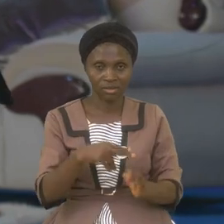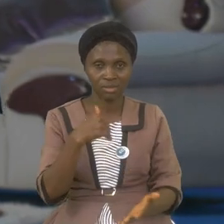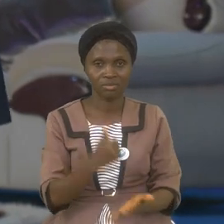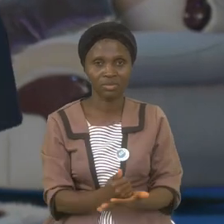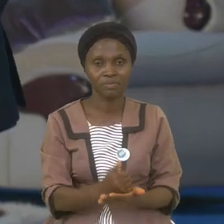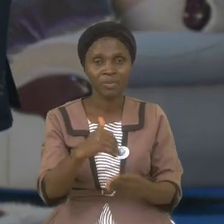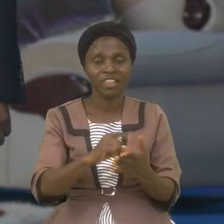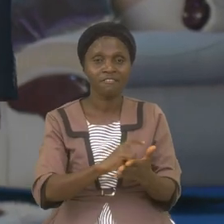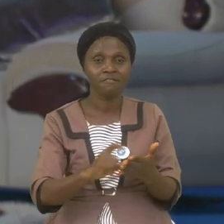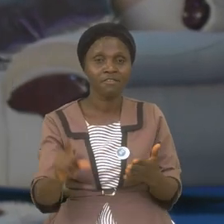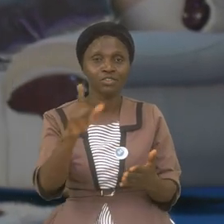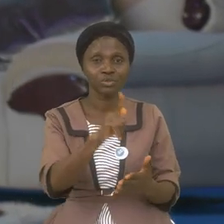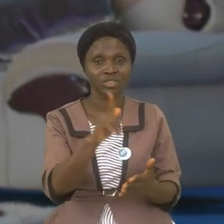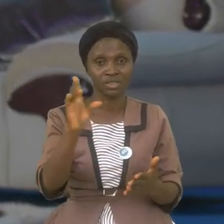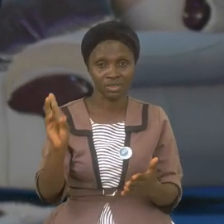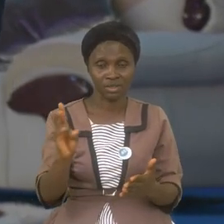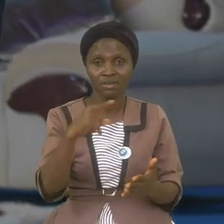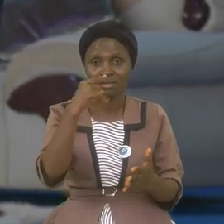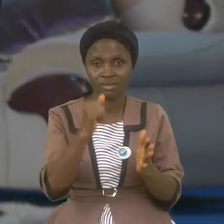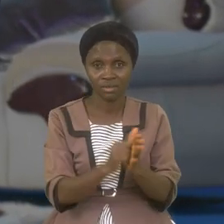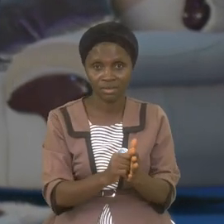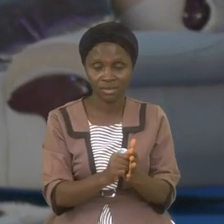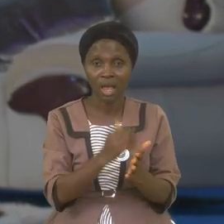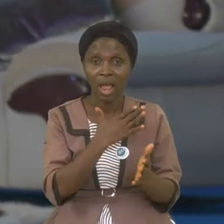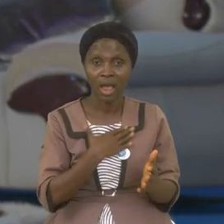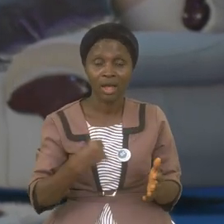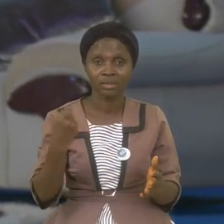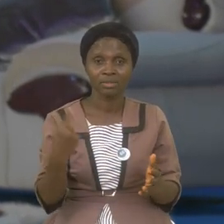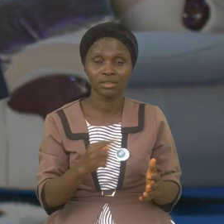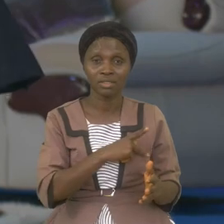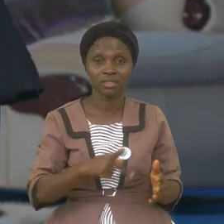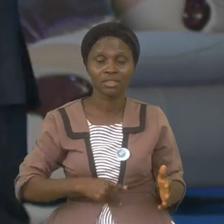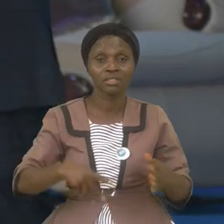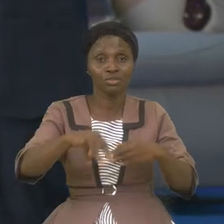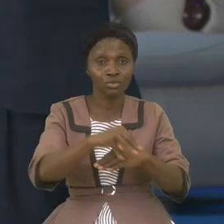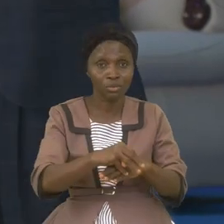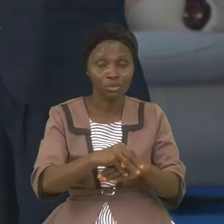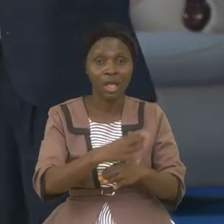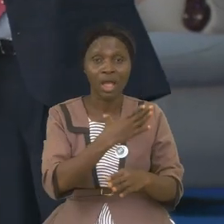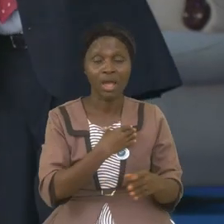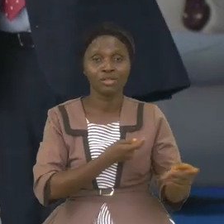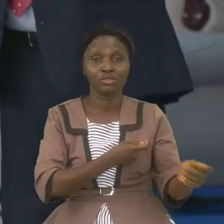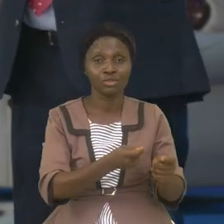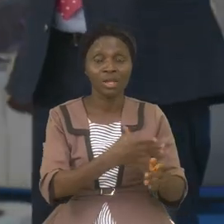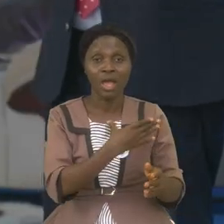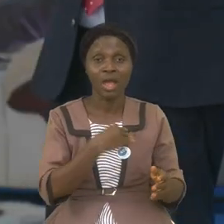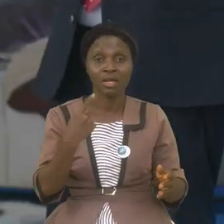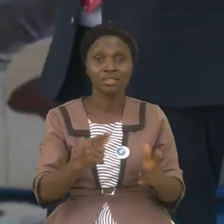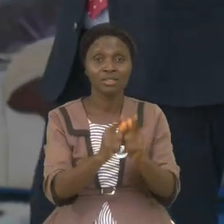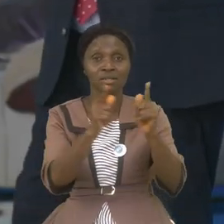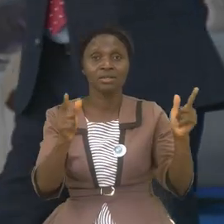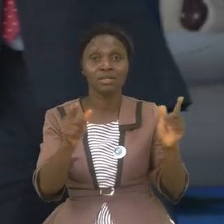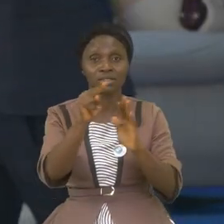verse 27, it says, and the kingdom and dominion and the greatness of